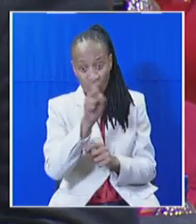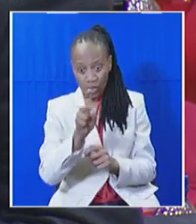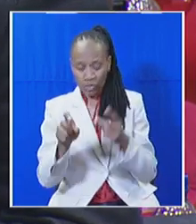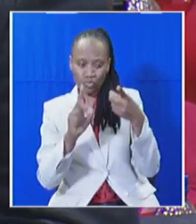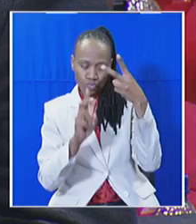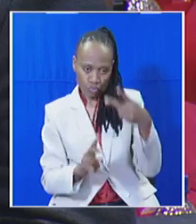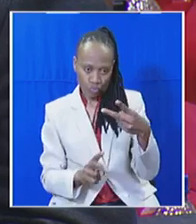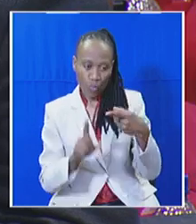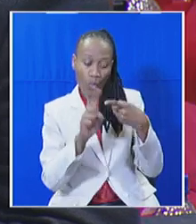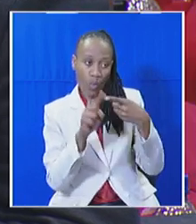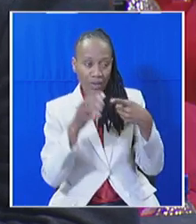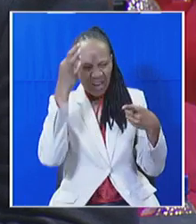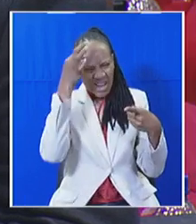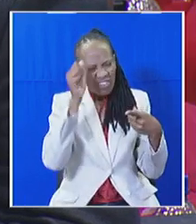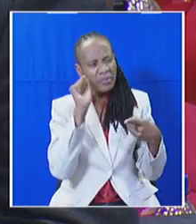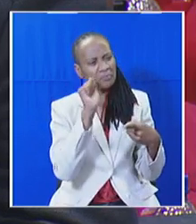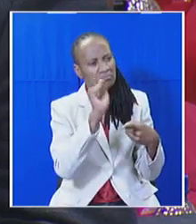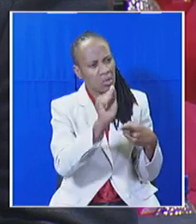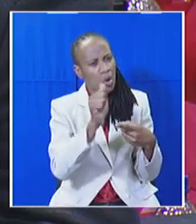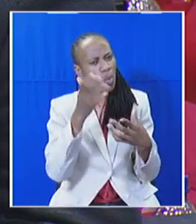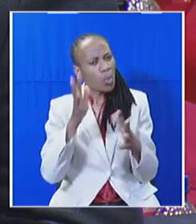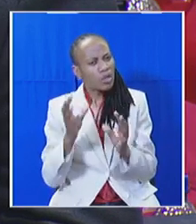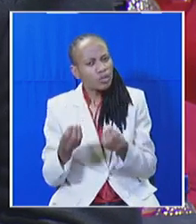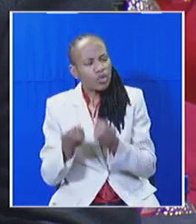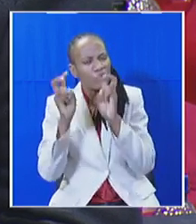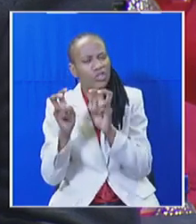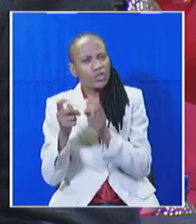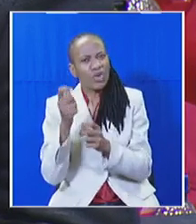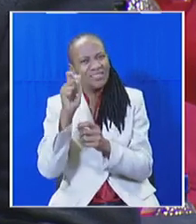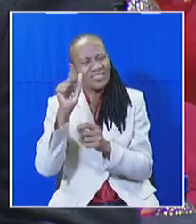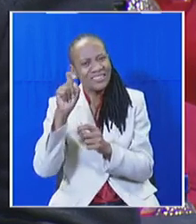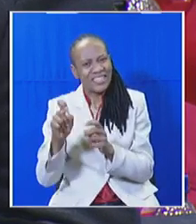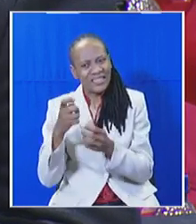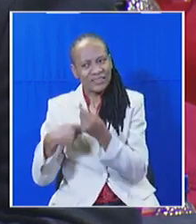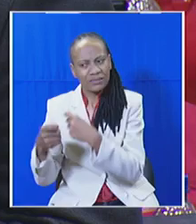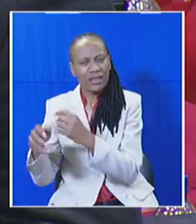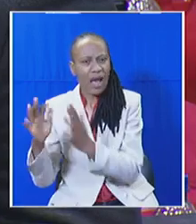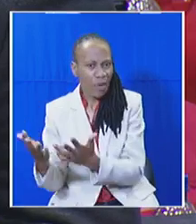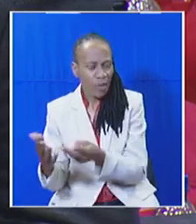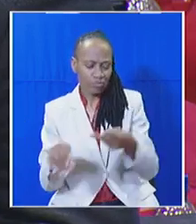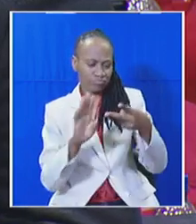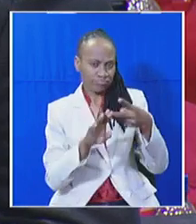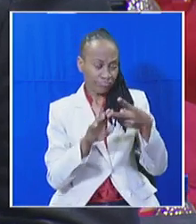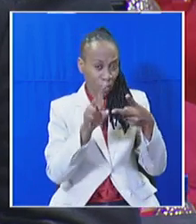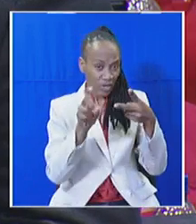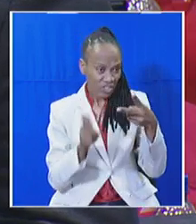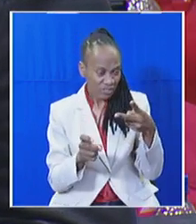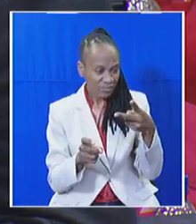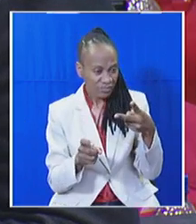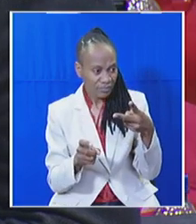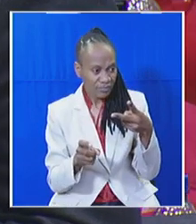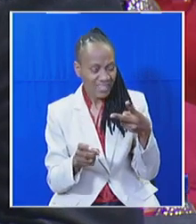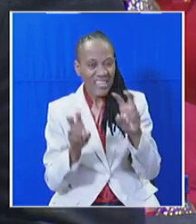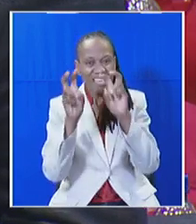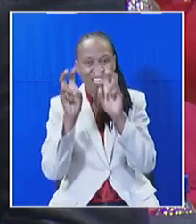what is your government's approach on tax-based erosion? And the second question is, how are you going to deal with the issues